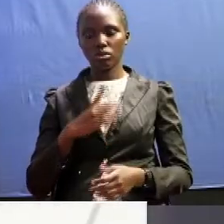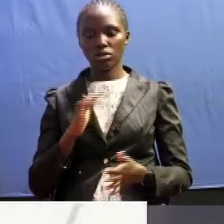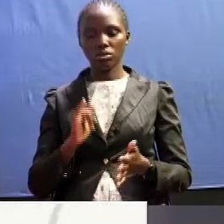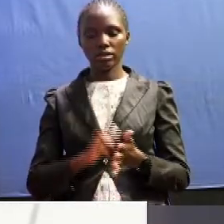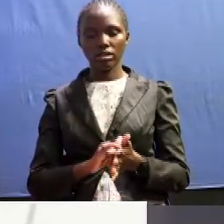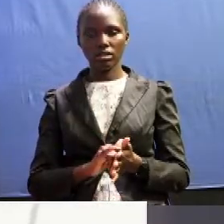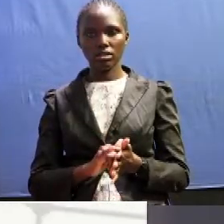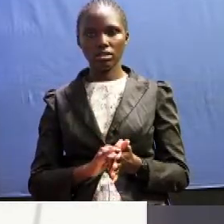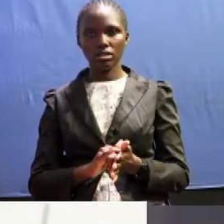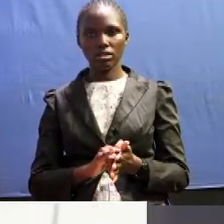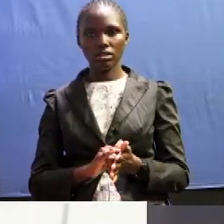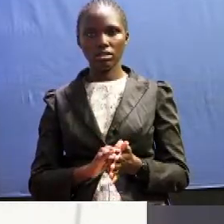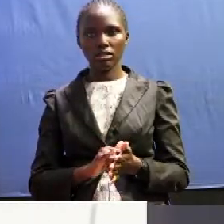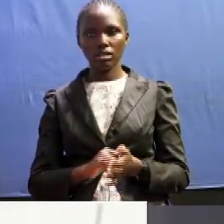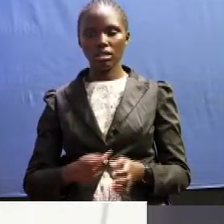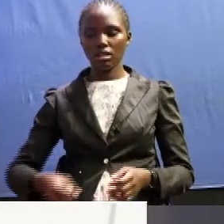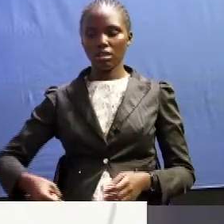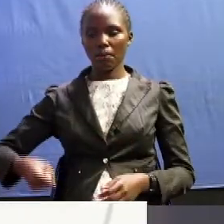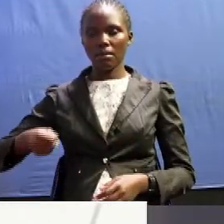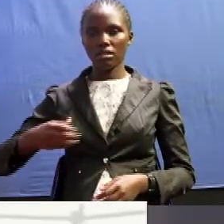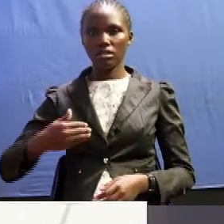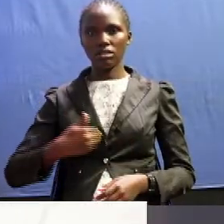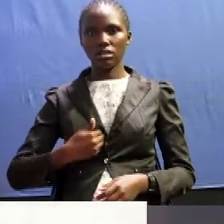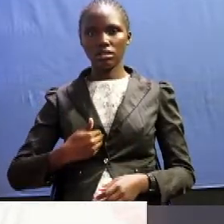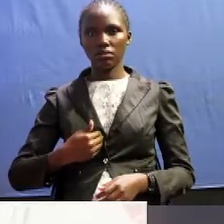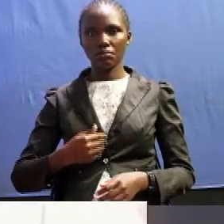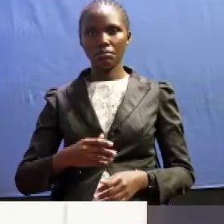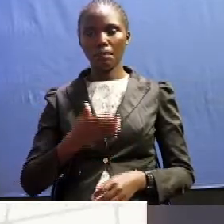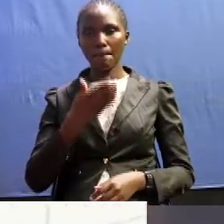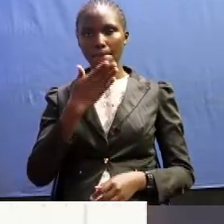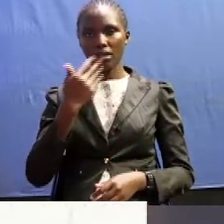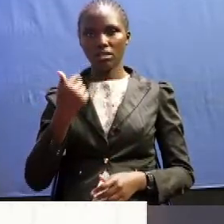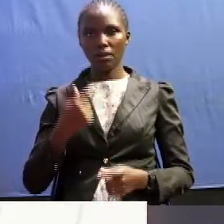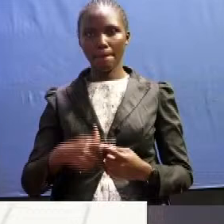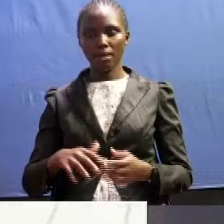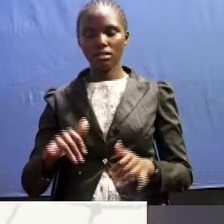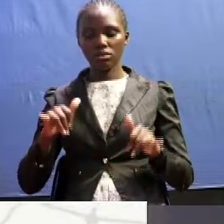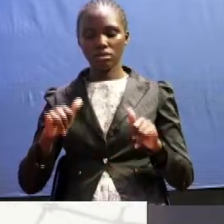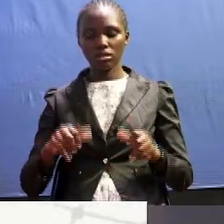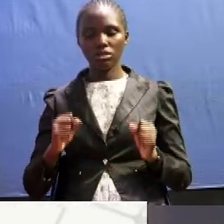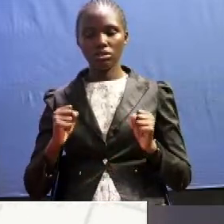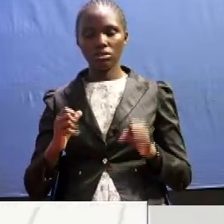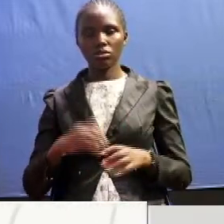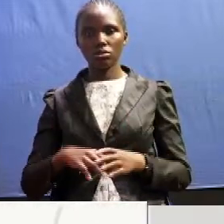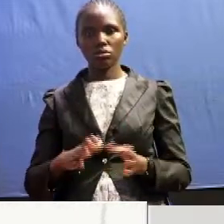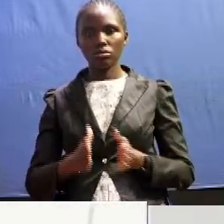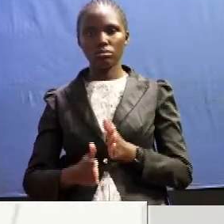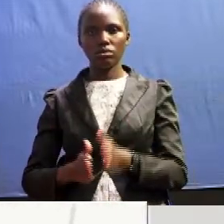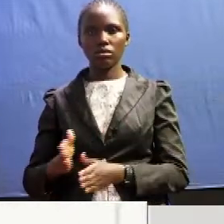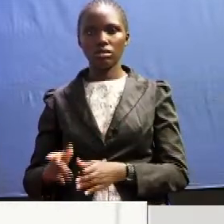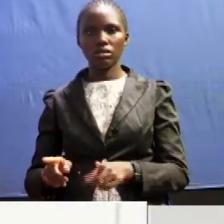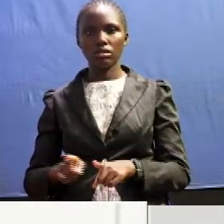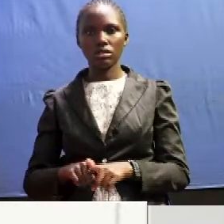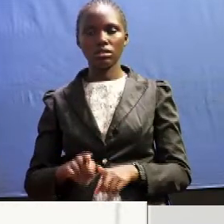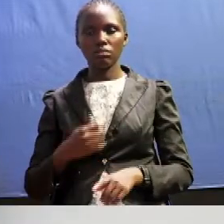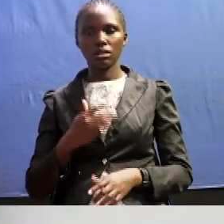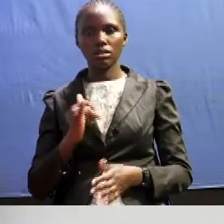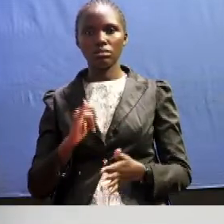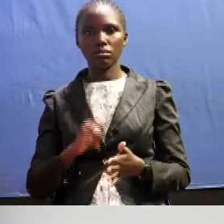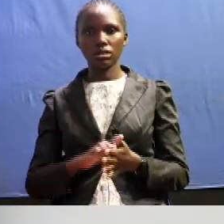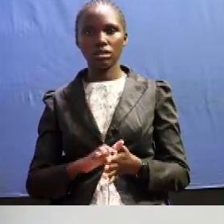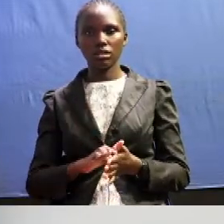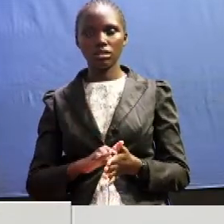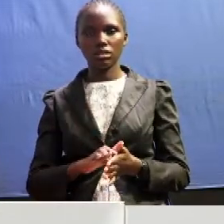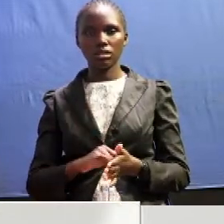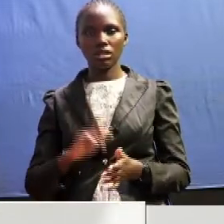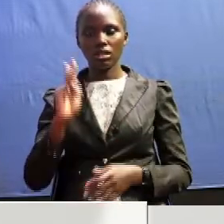that we have a budget that is properly aligned and that there's no conflict during budget making process. Mbadi, who dismissed critics of the